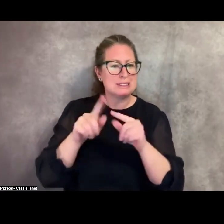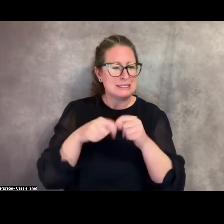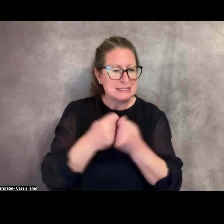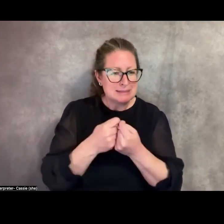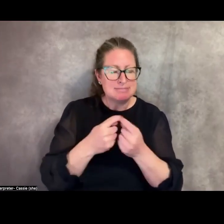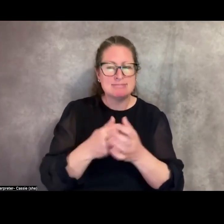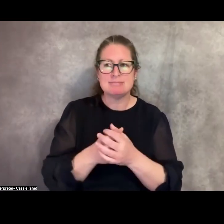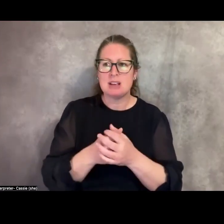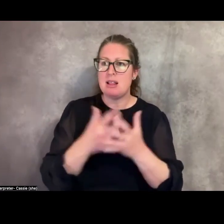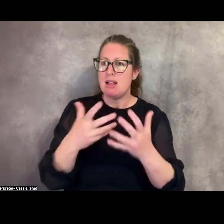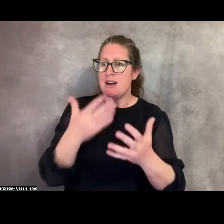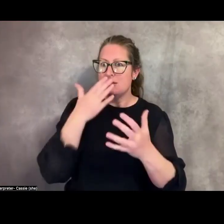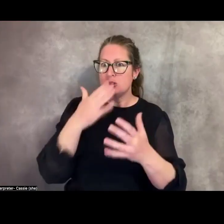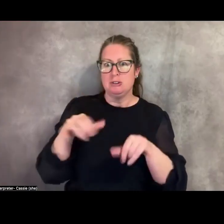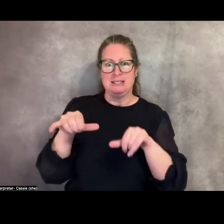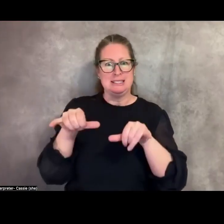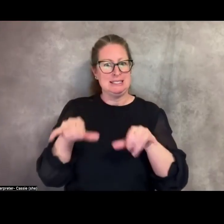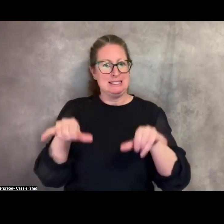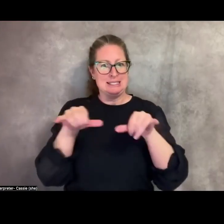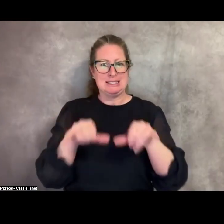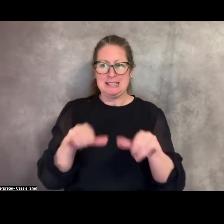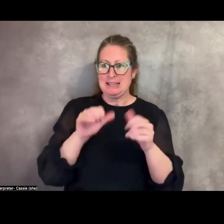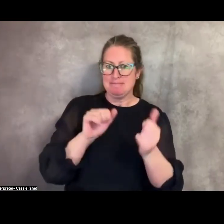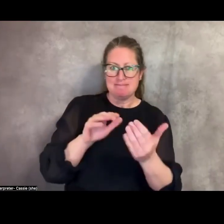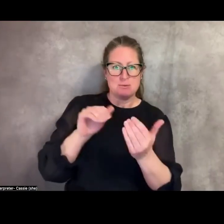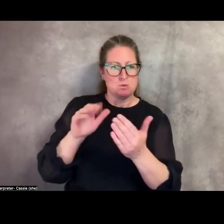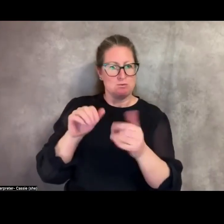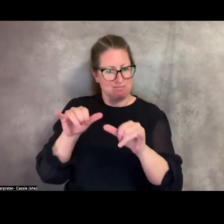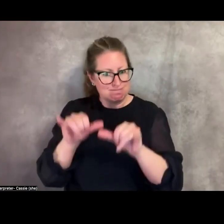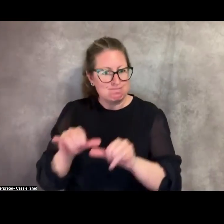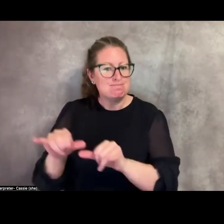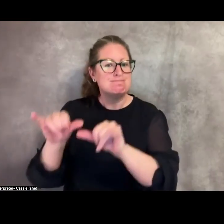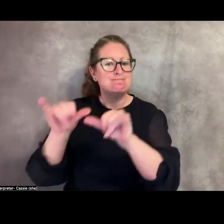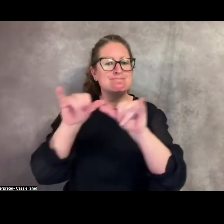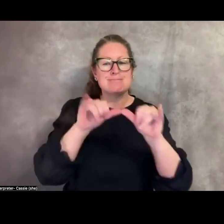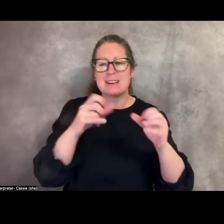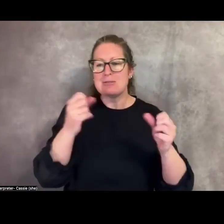of consistency. There still is a lot of consistency. Everyone is on the